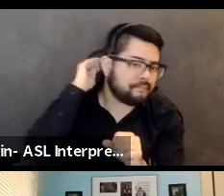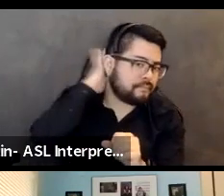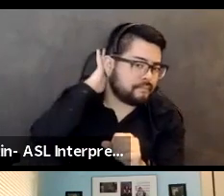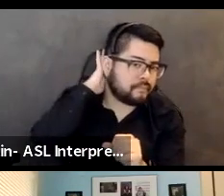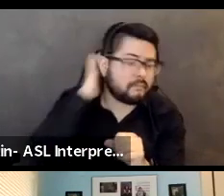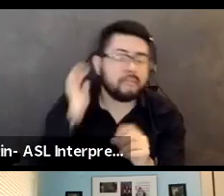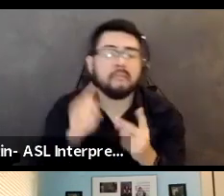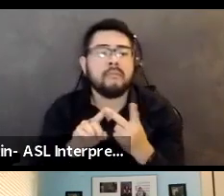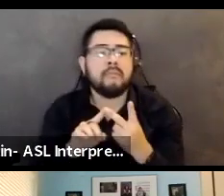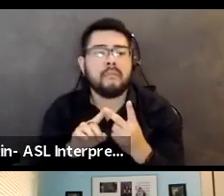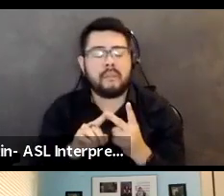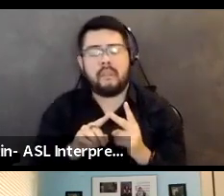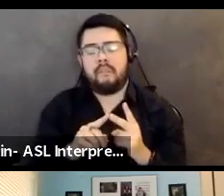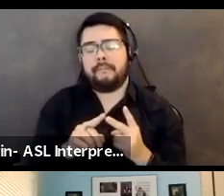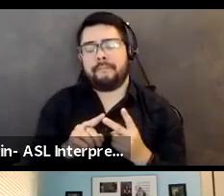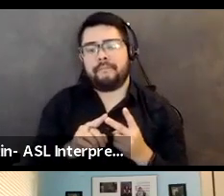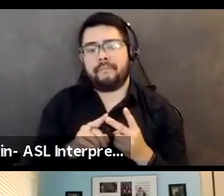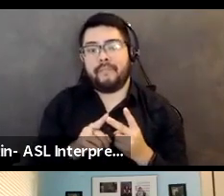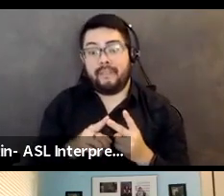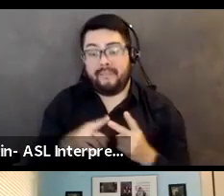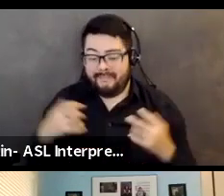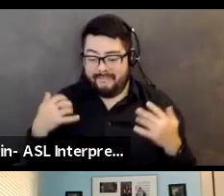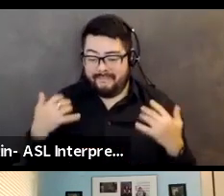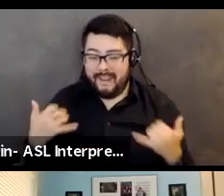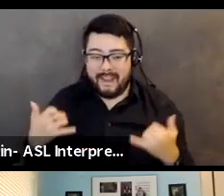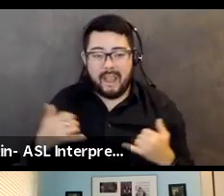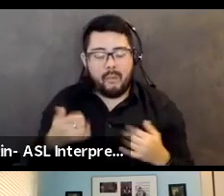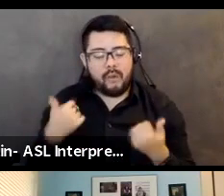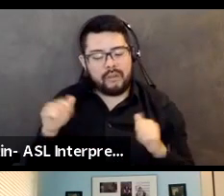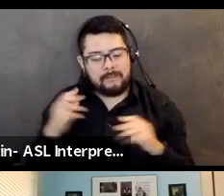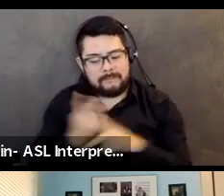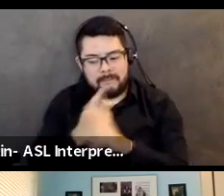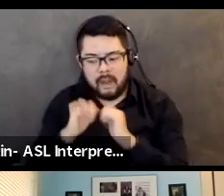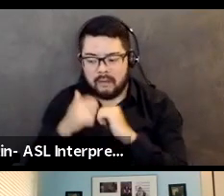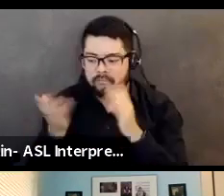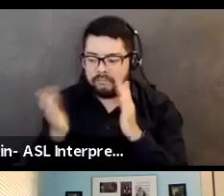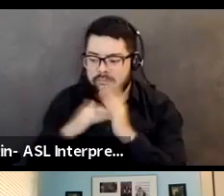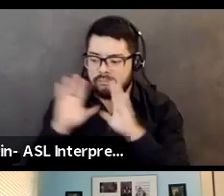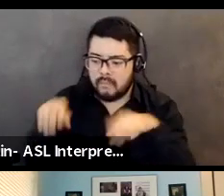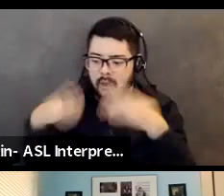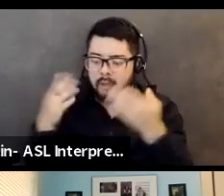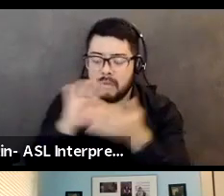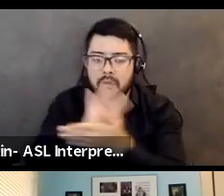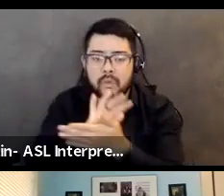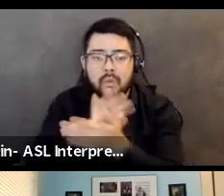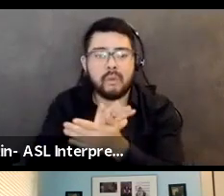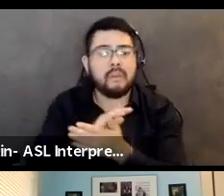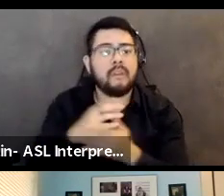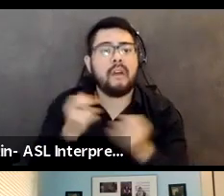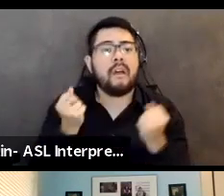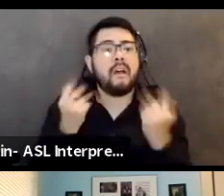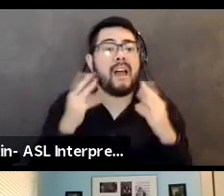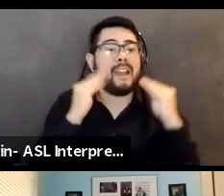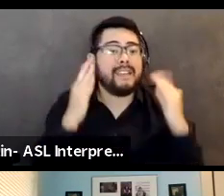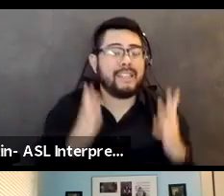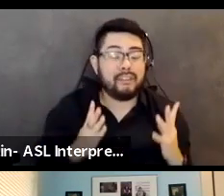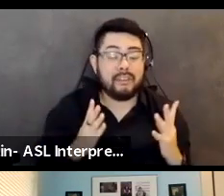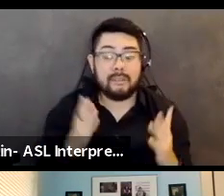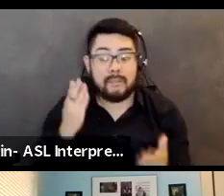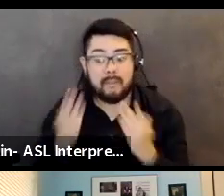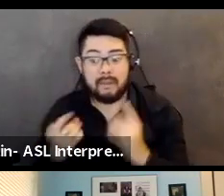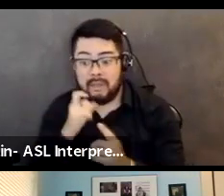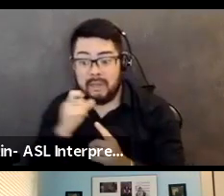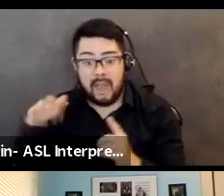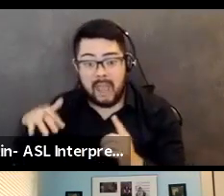particularly at this juncture of opening schools where the teachers don't have an existing relationship